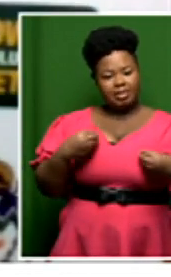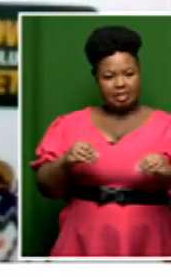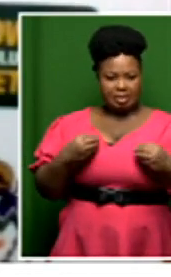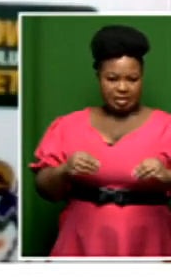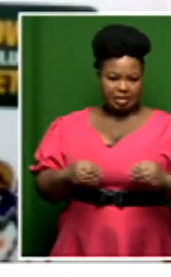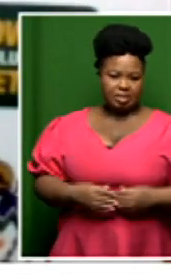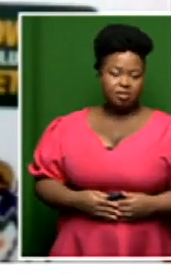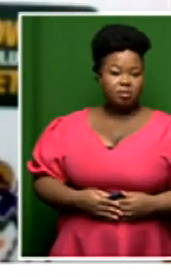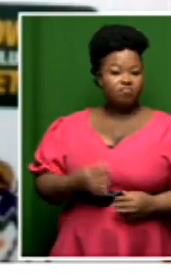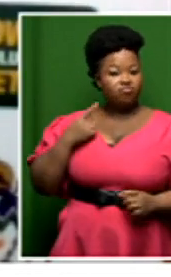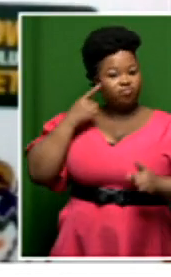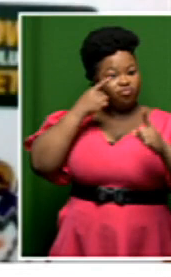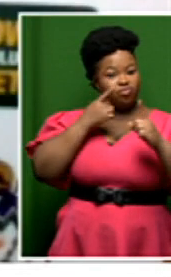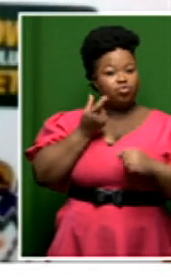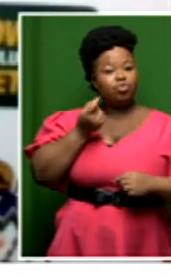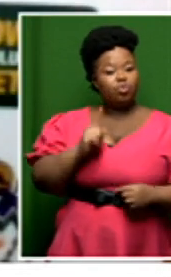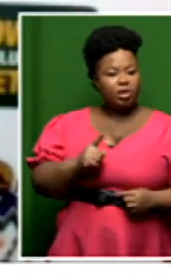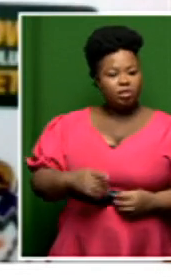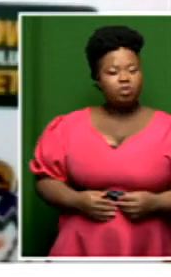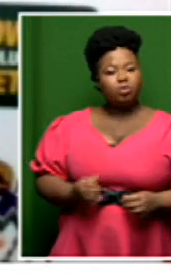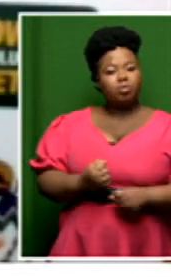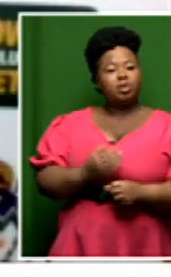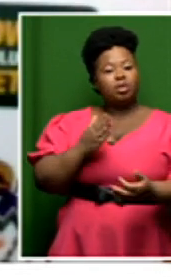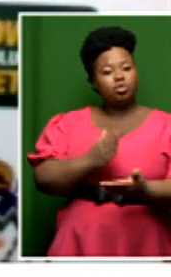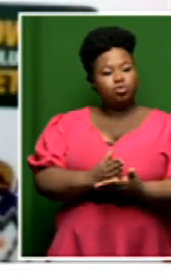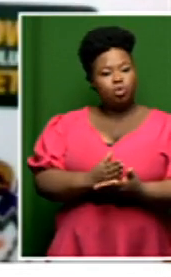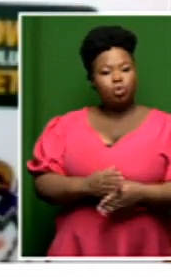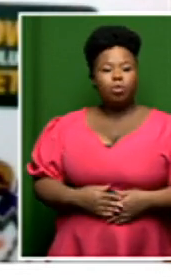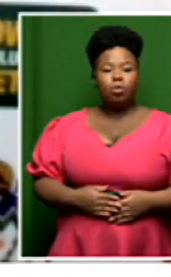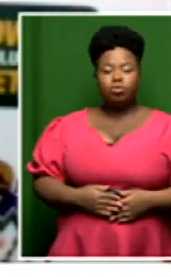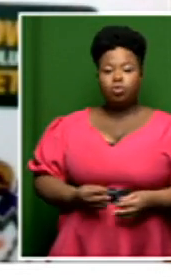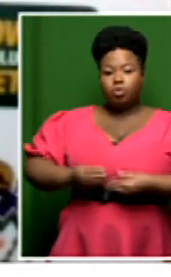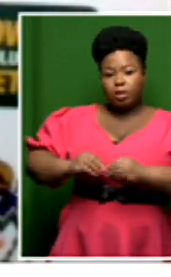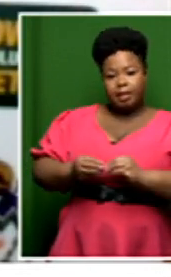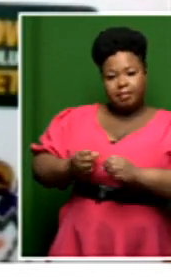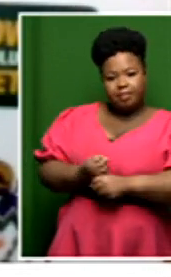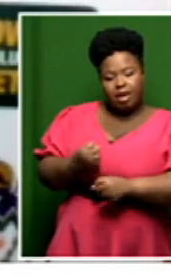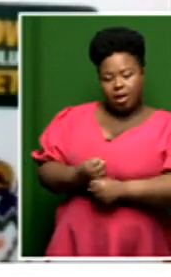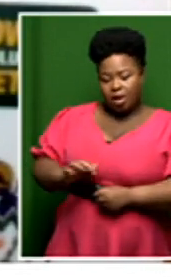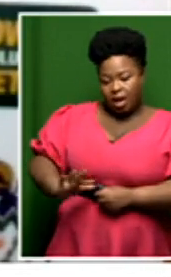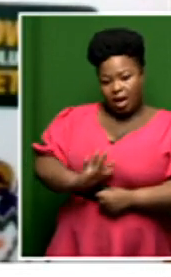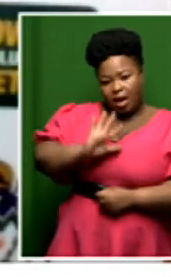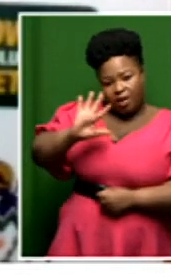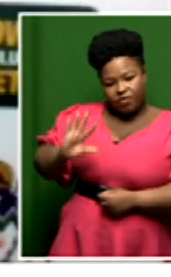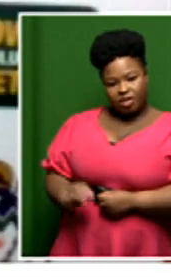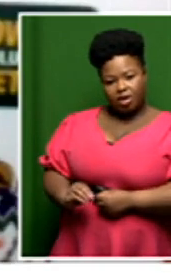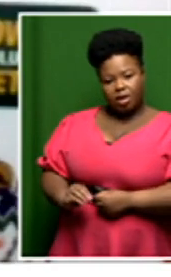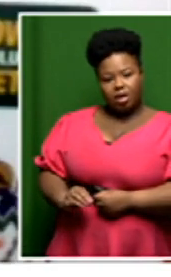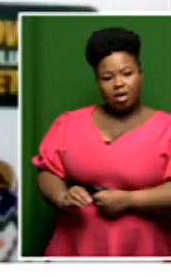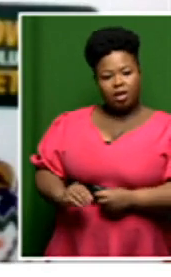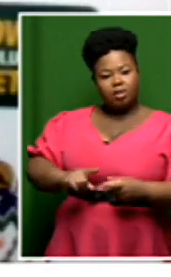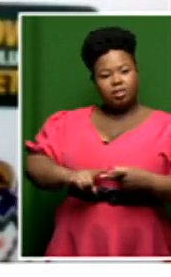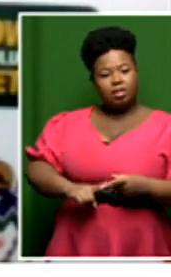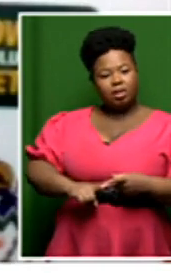is aiming, therefore, to ensure that there is more of manufacturing in Africa and there